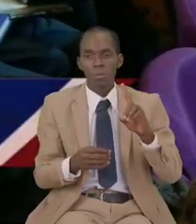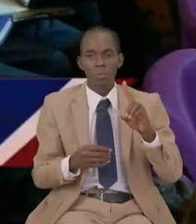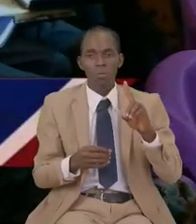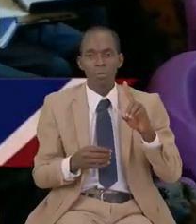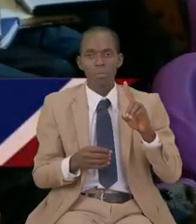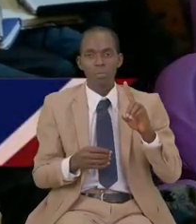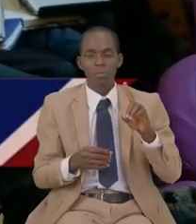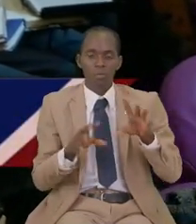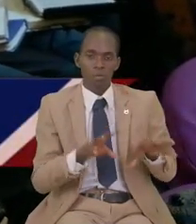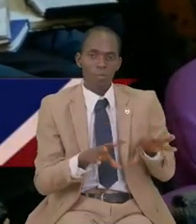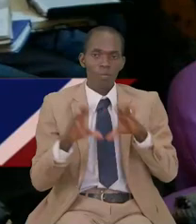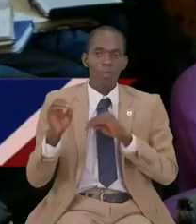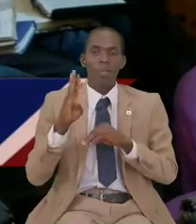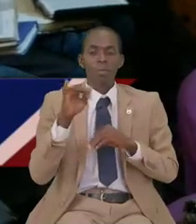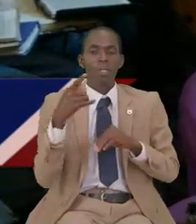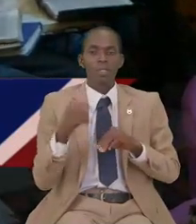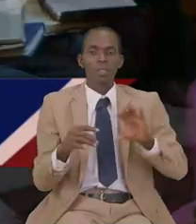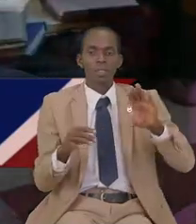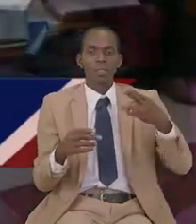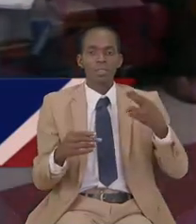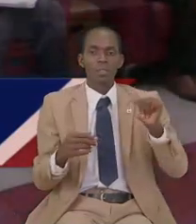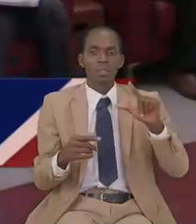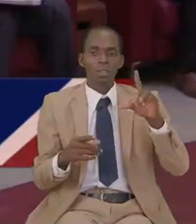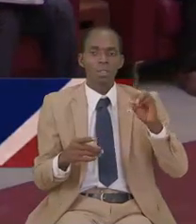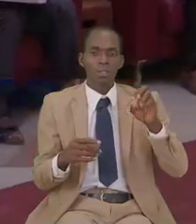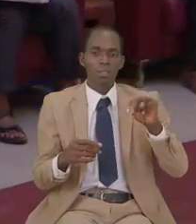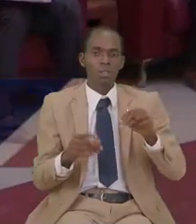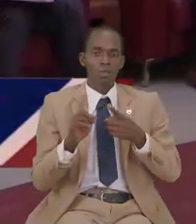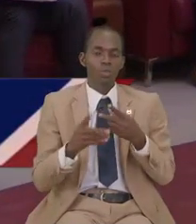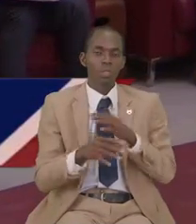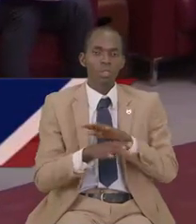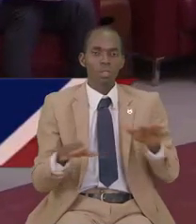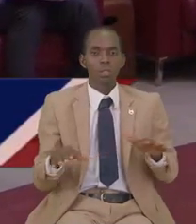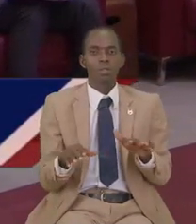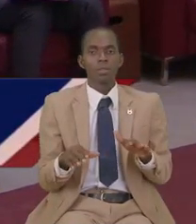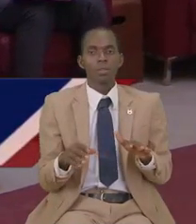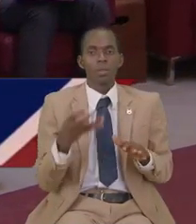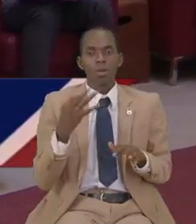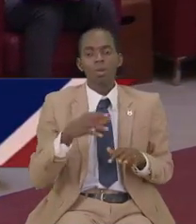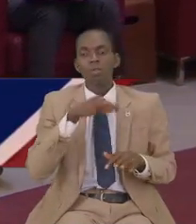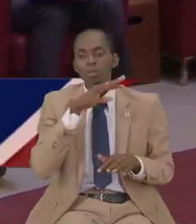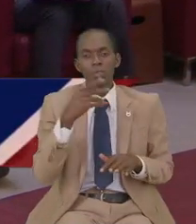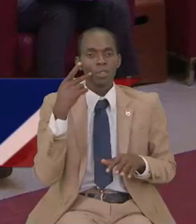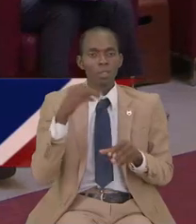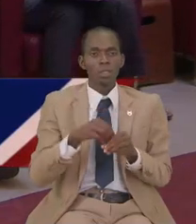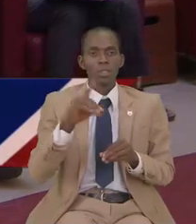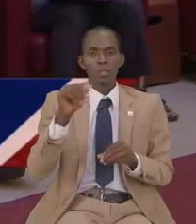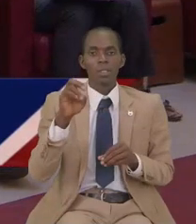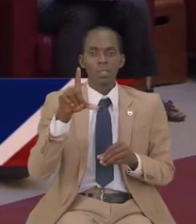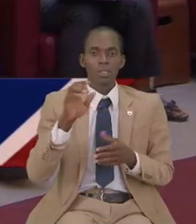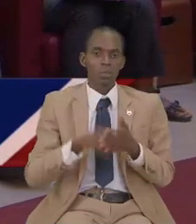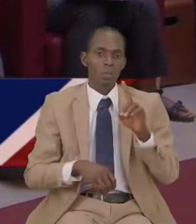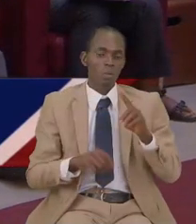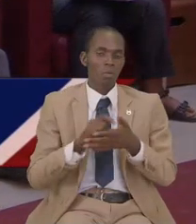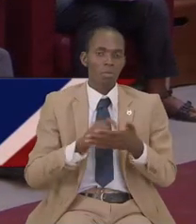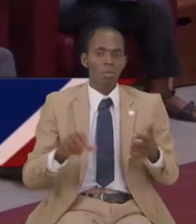the land of corruption. Daniel chapter 1, we're looking at verse 3. Daniel chapter 1,